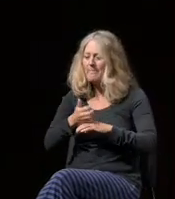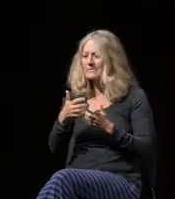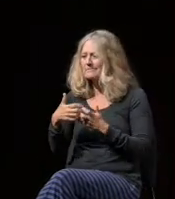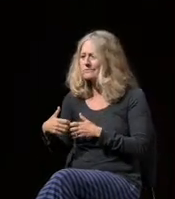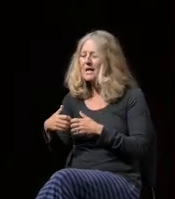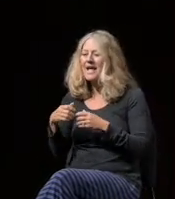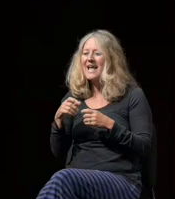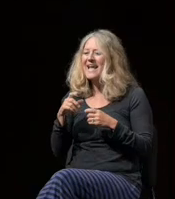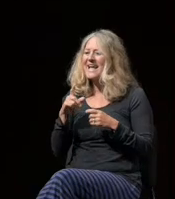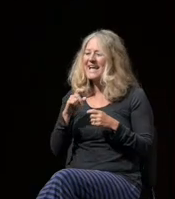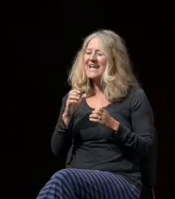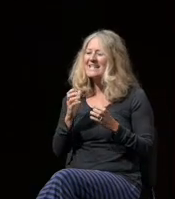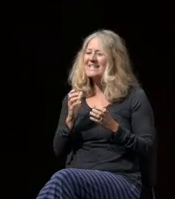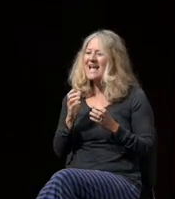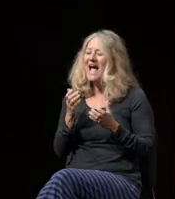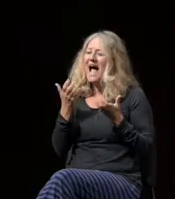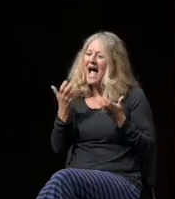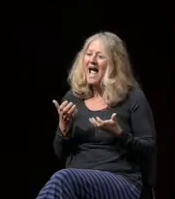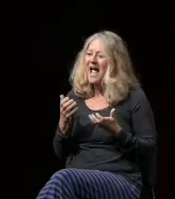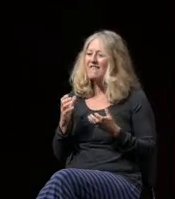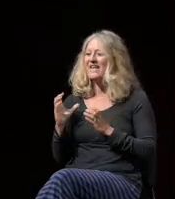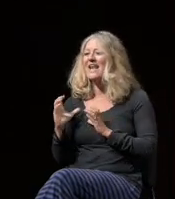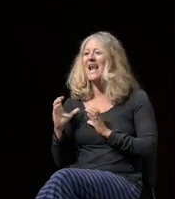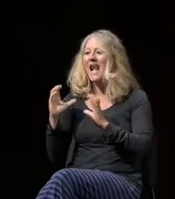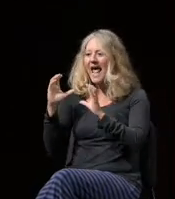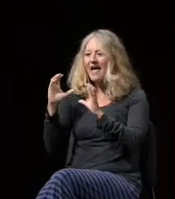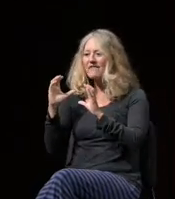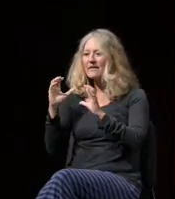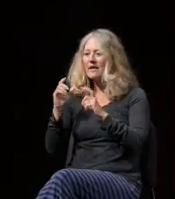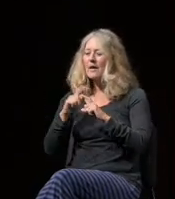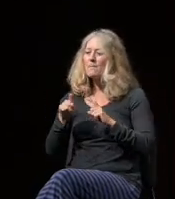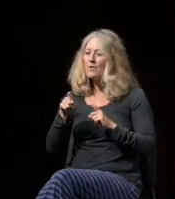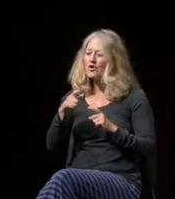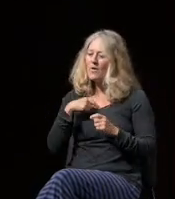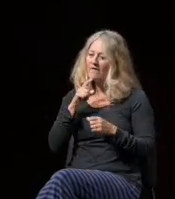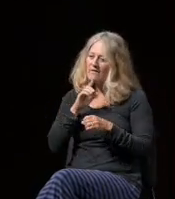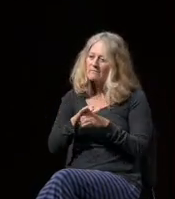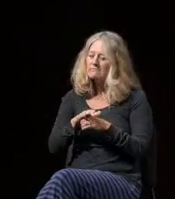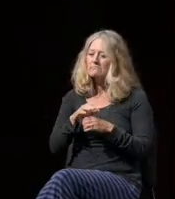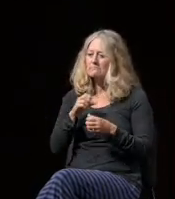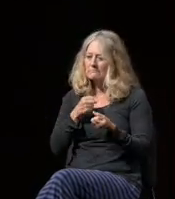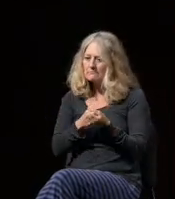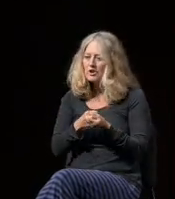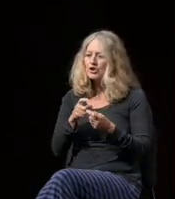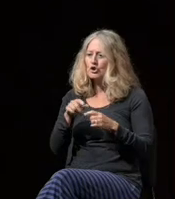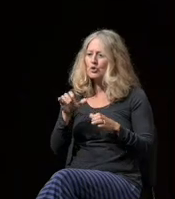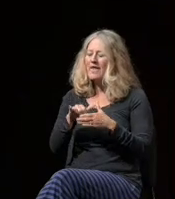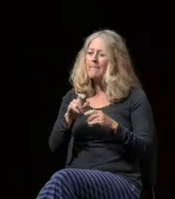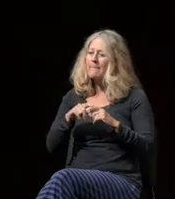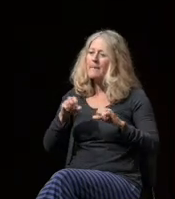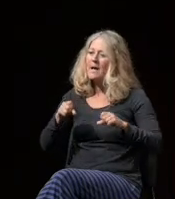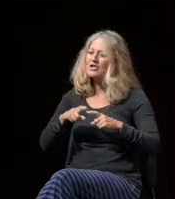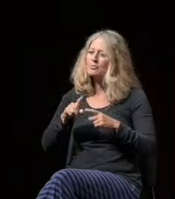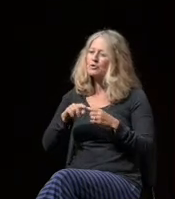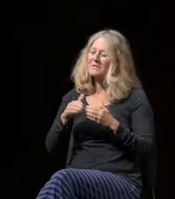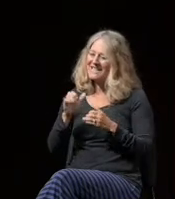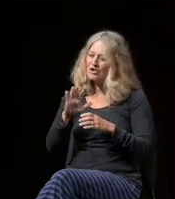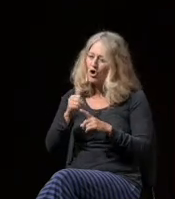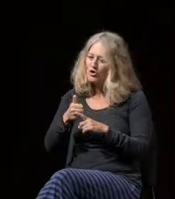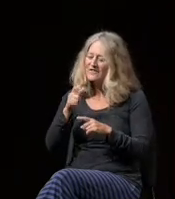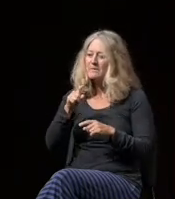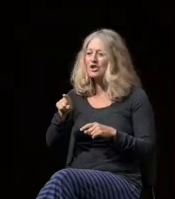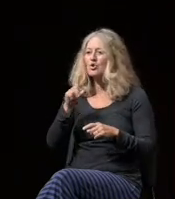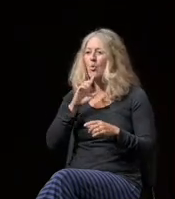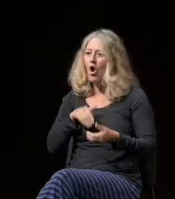it's a heavy lift, but you have a commitment and a dedication to do that, which means it's possible, but be easy on yourselves because you are